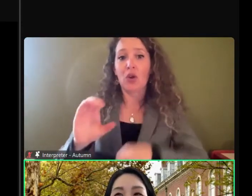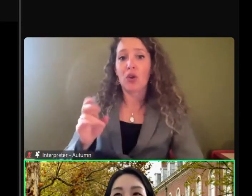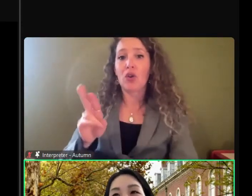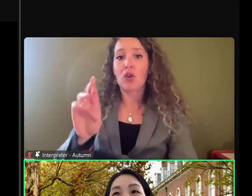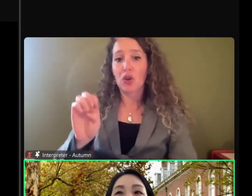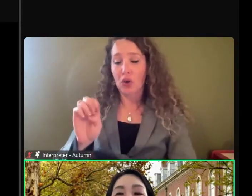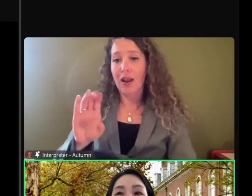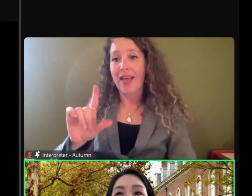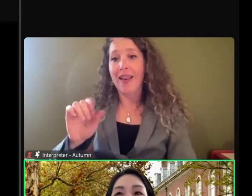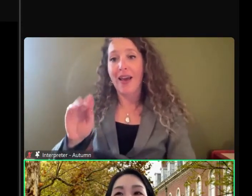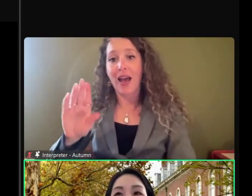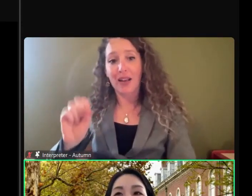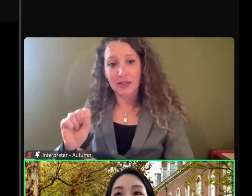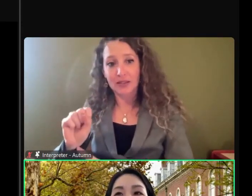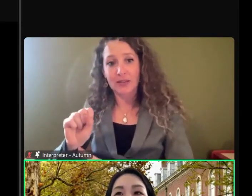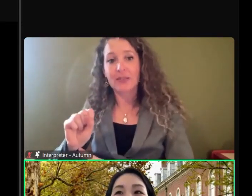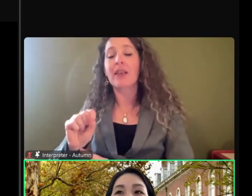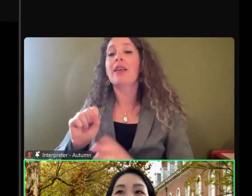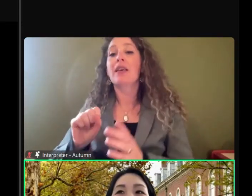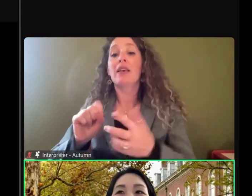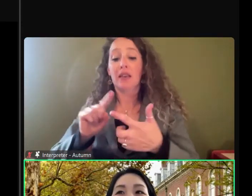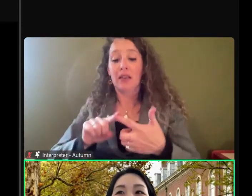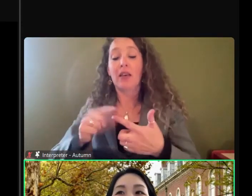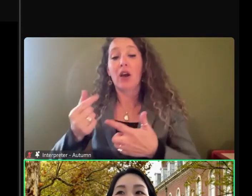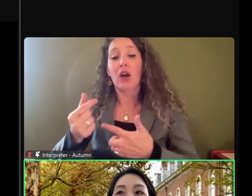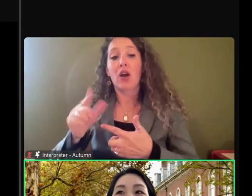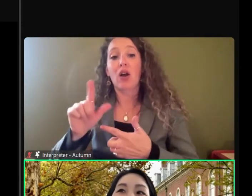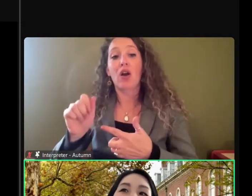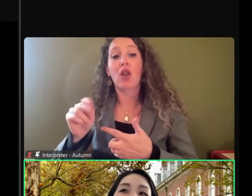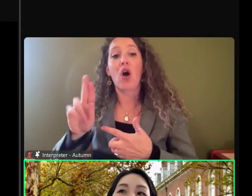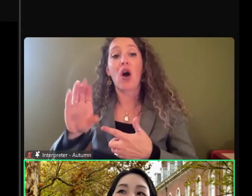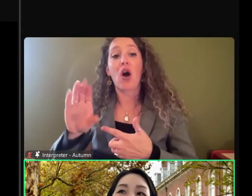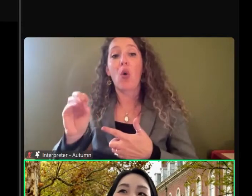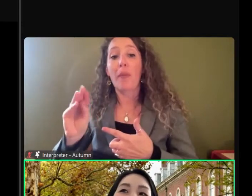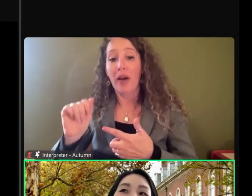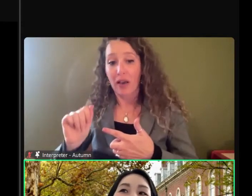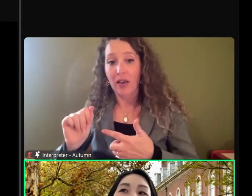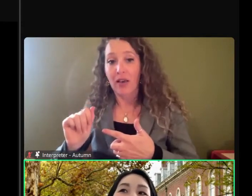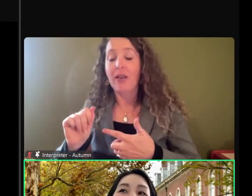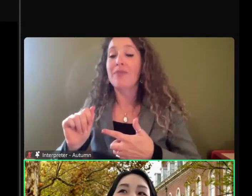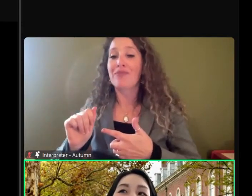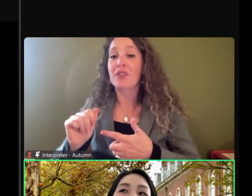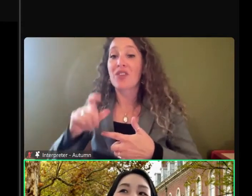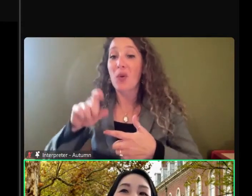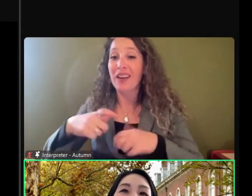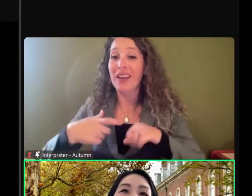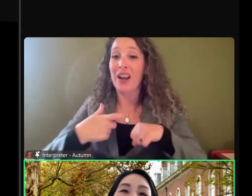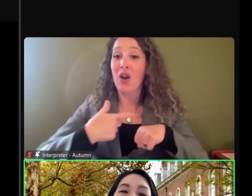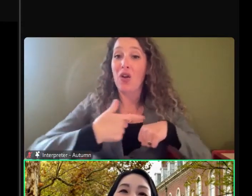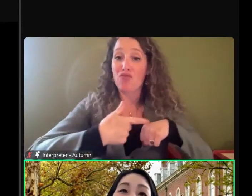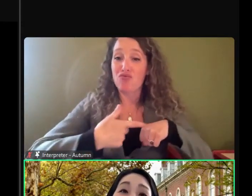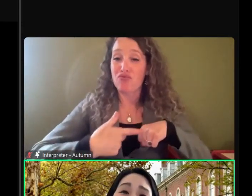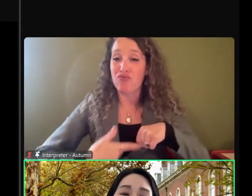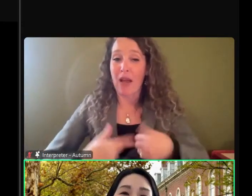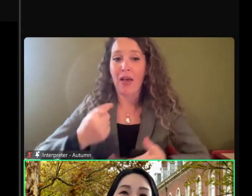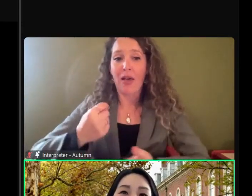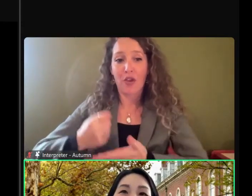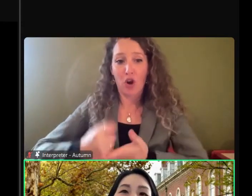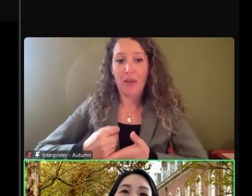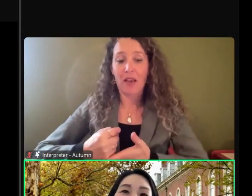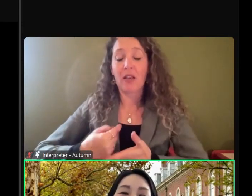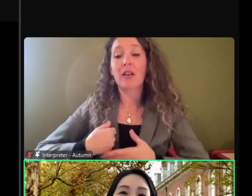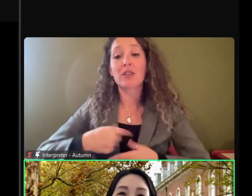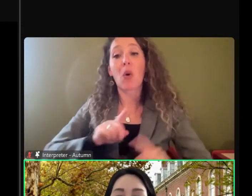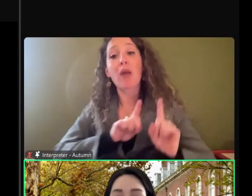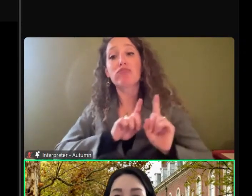laser therapy. This marked the first time I accompanied with him and to an eye exam